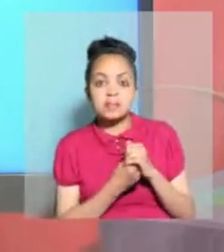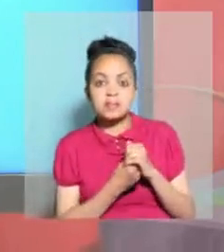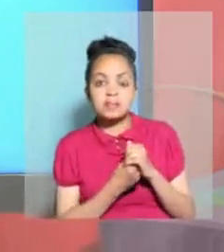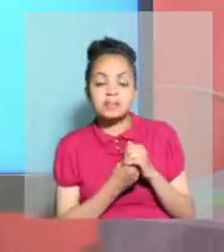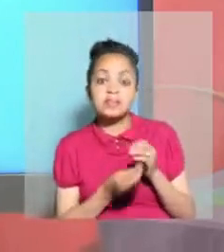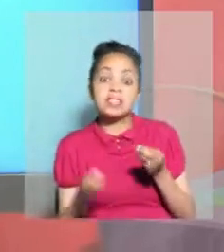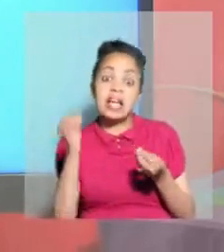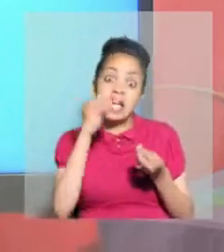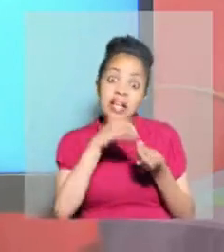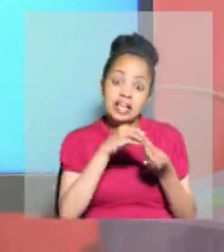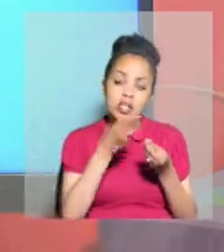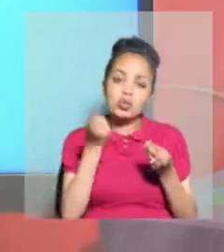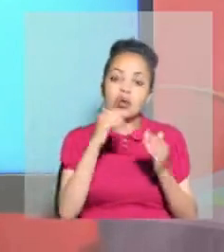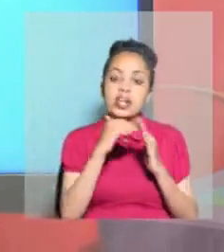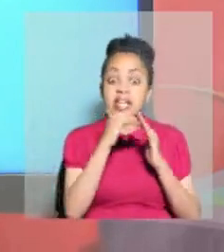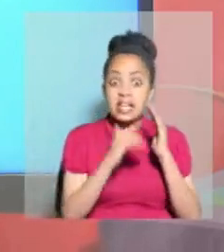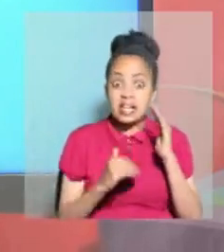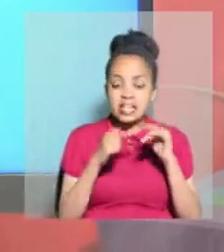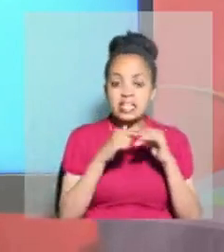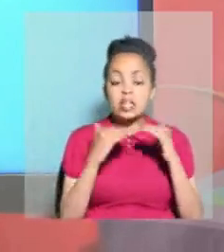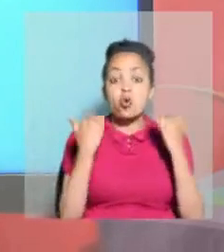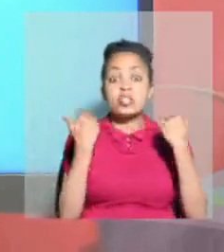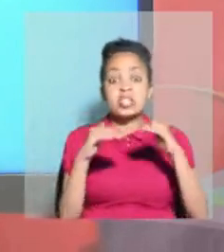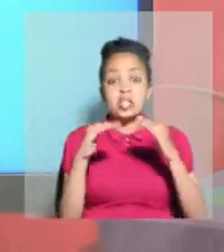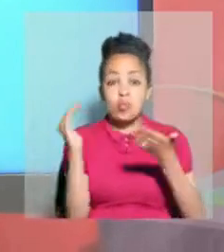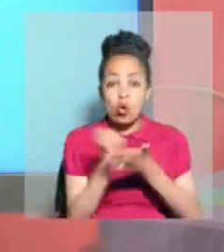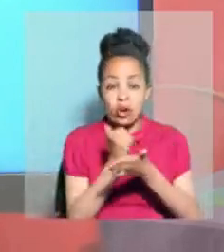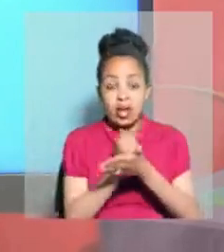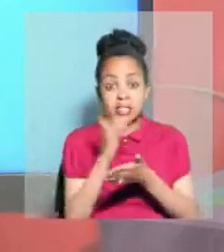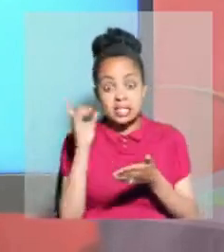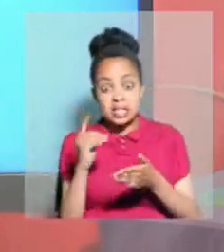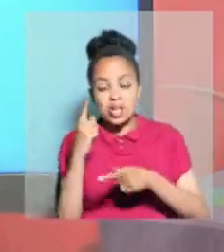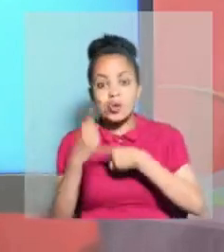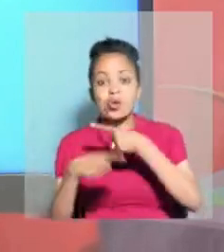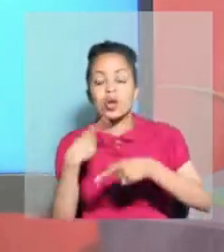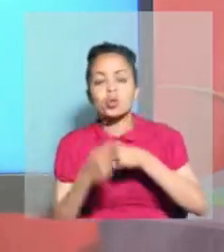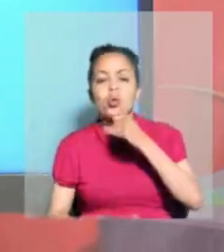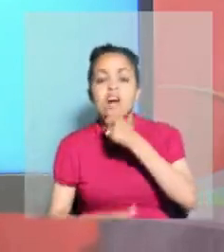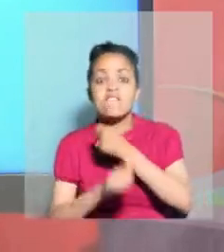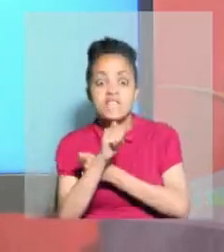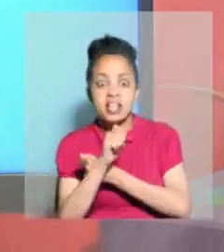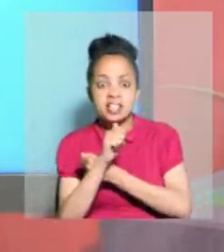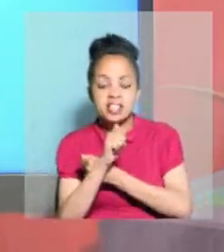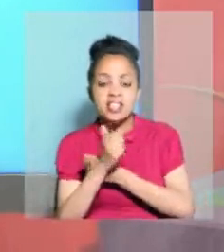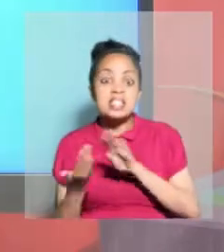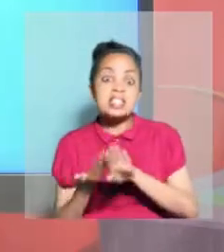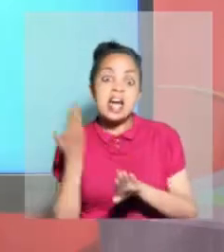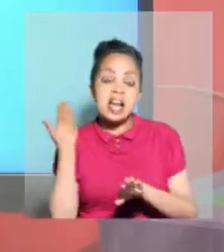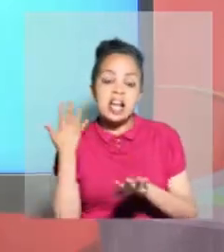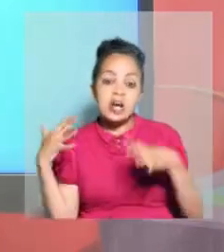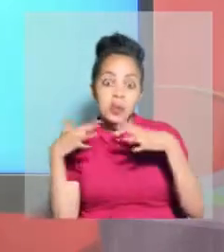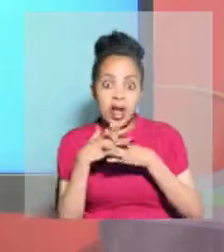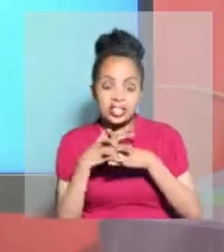when the increase or that of decrease in concentration of product D going to affect the earlier